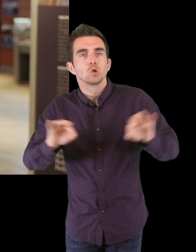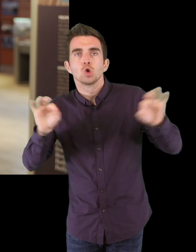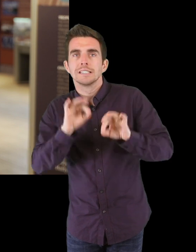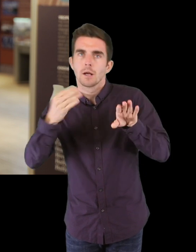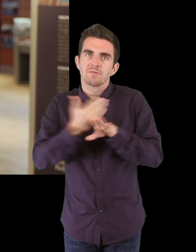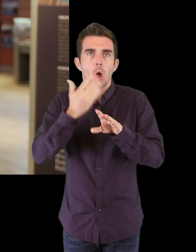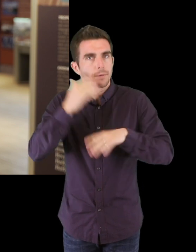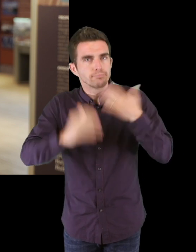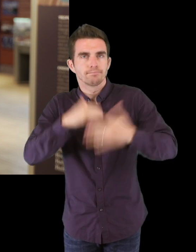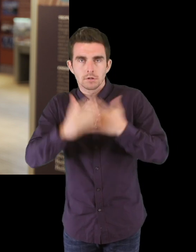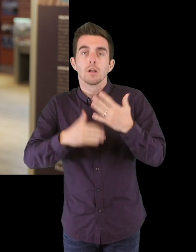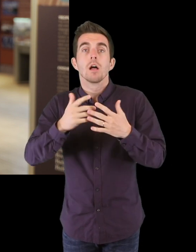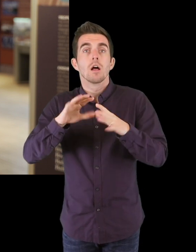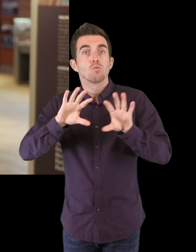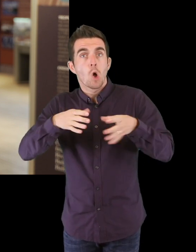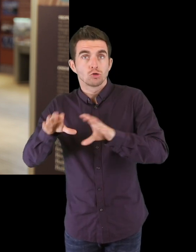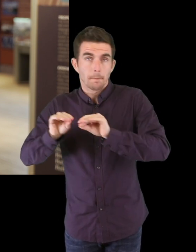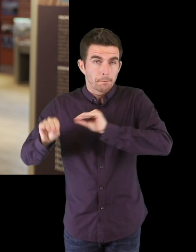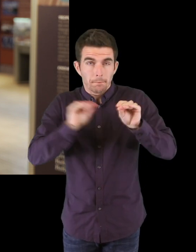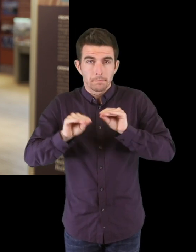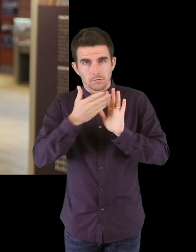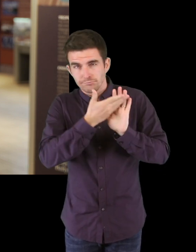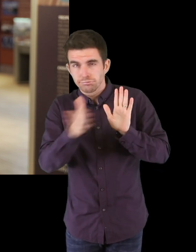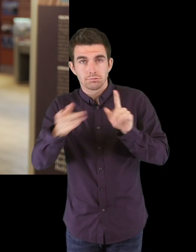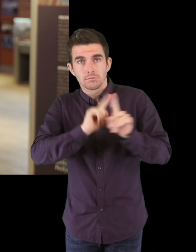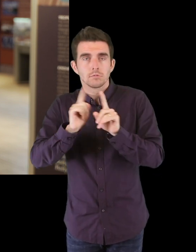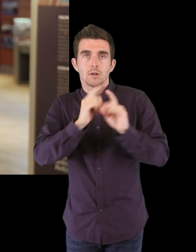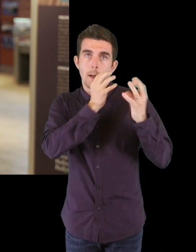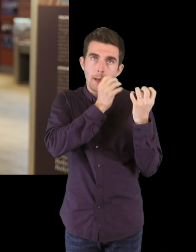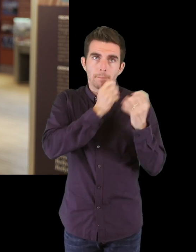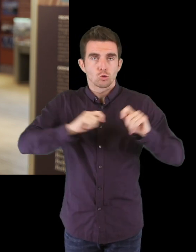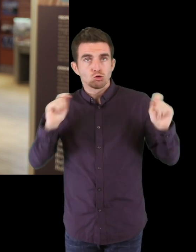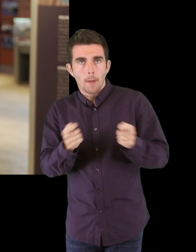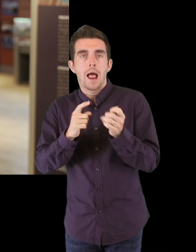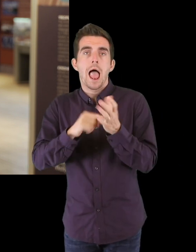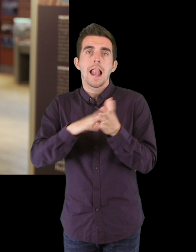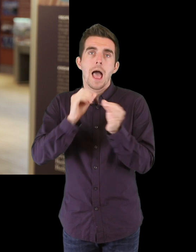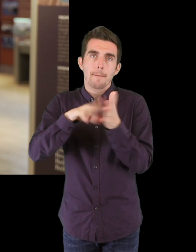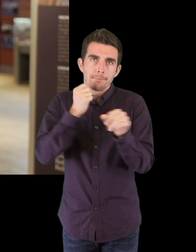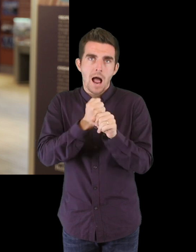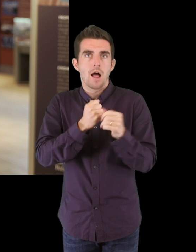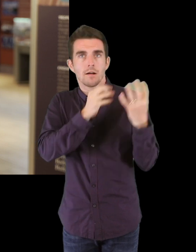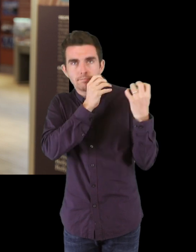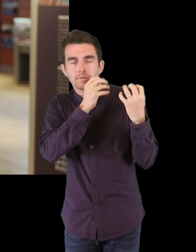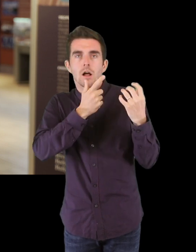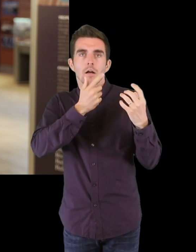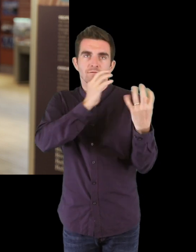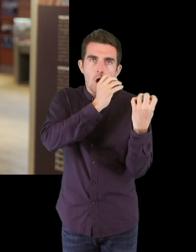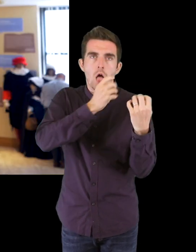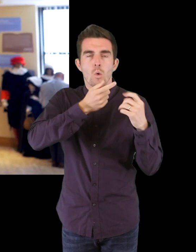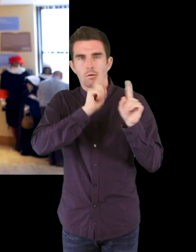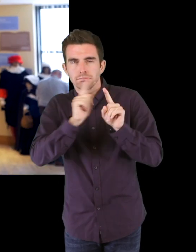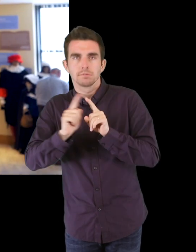and workshops cover the Ulster Scots musical spectrum from piping and drumming, lambeg and fife, flutes, as well as